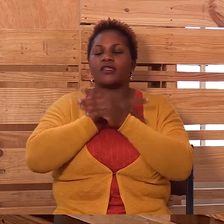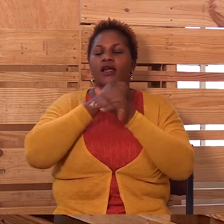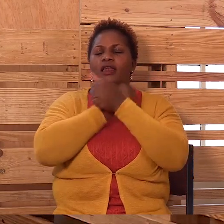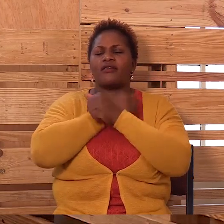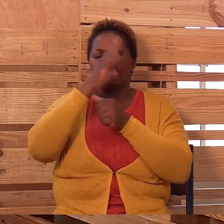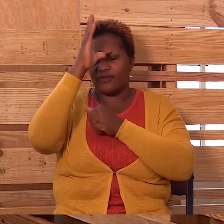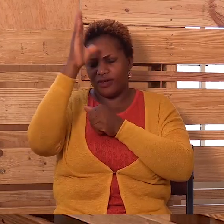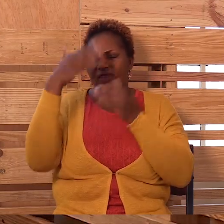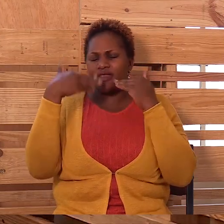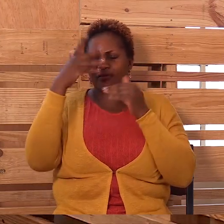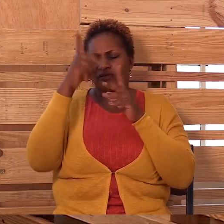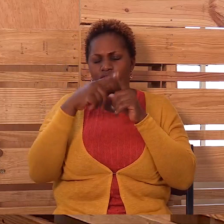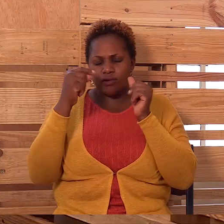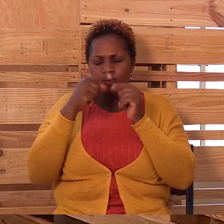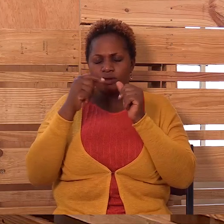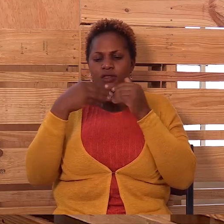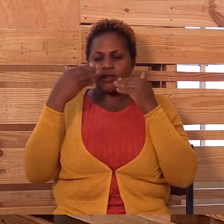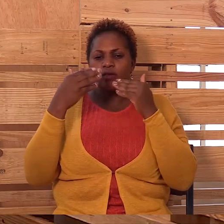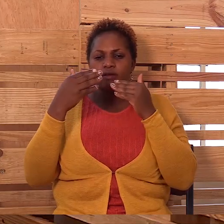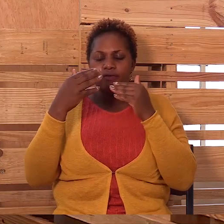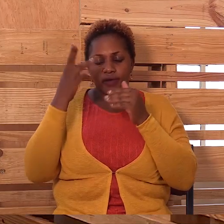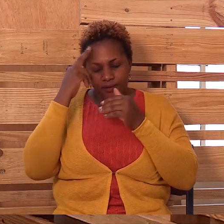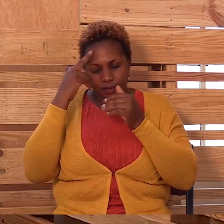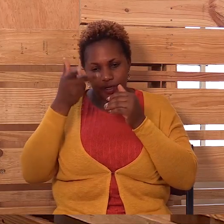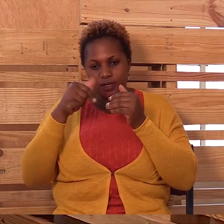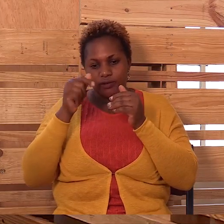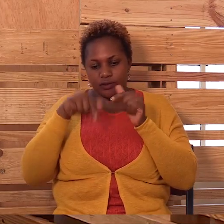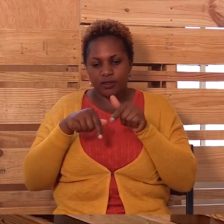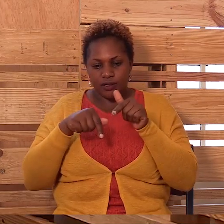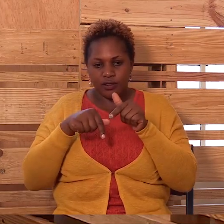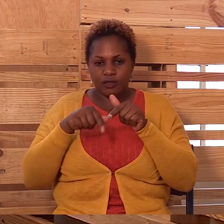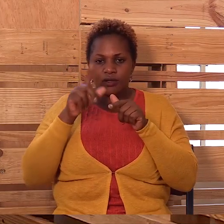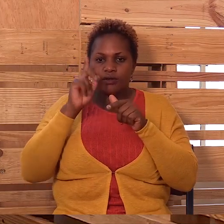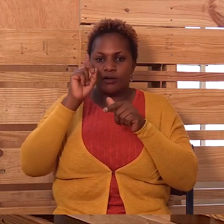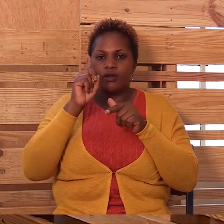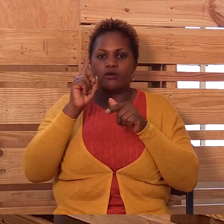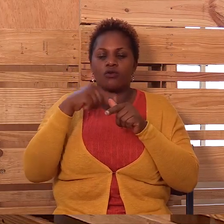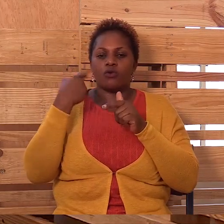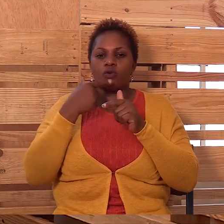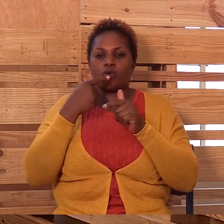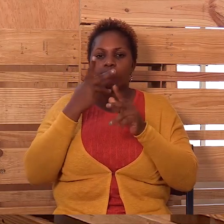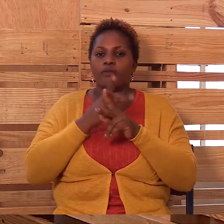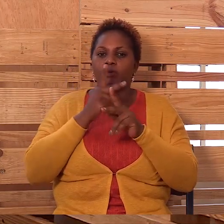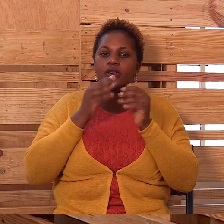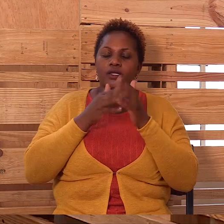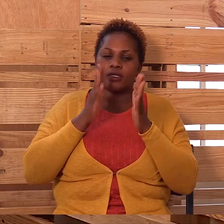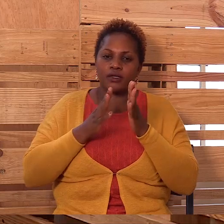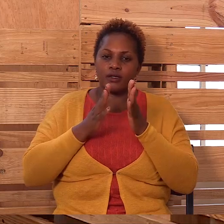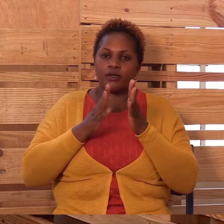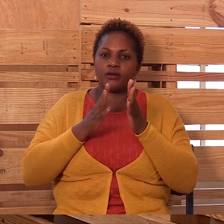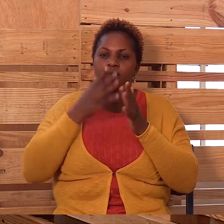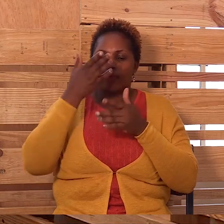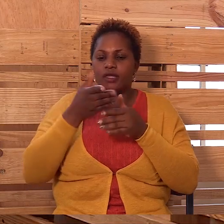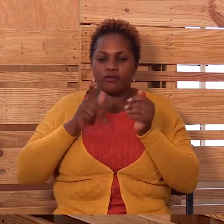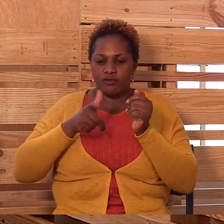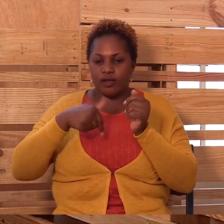Dear loving Father, I thank you for your word, and I thank you that you have reminded us today that you are the one who puts